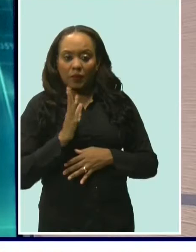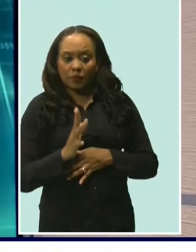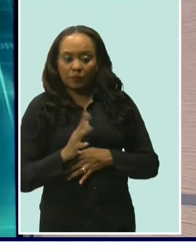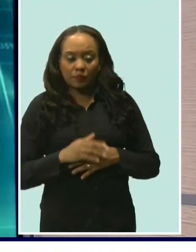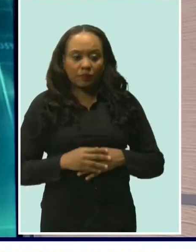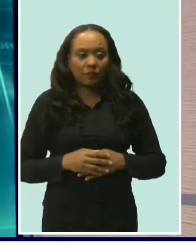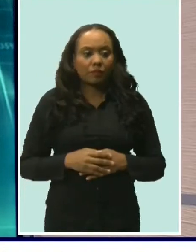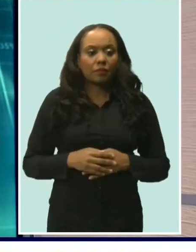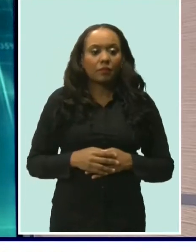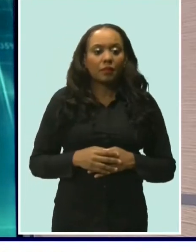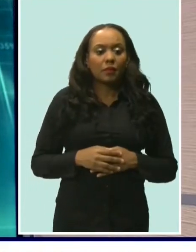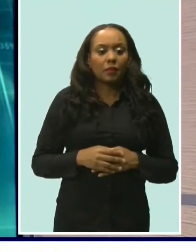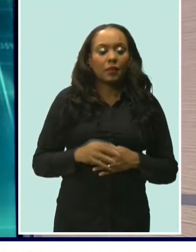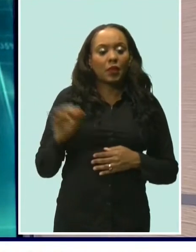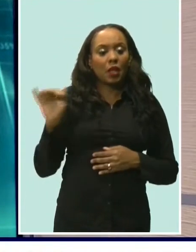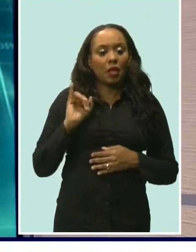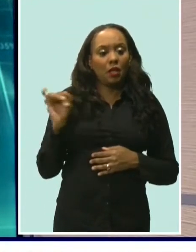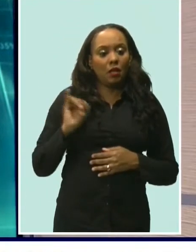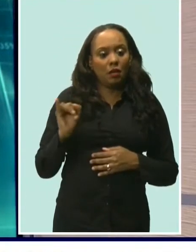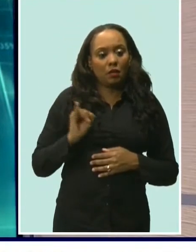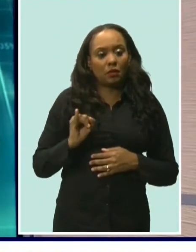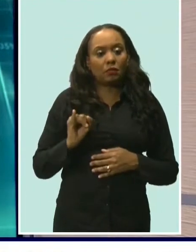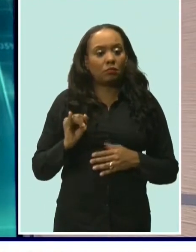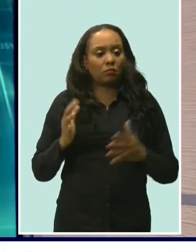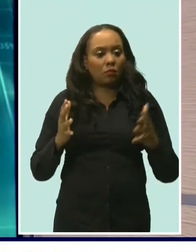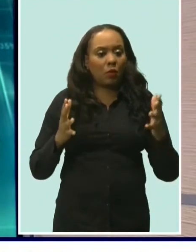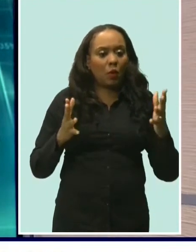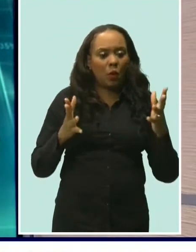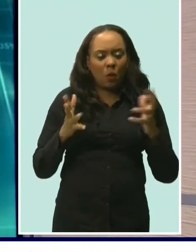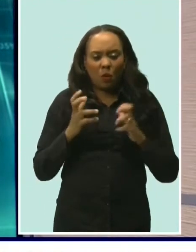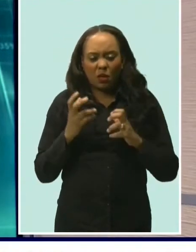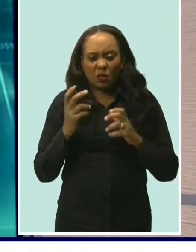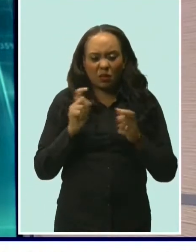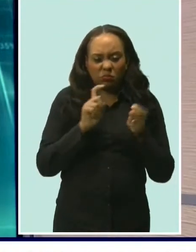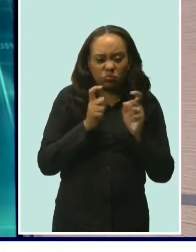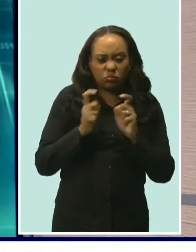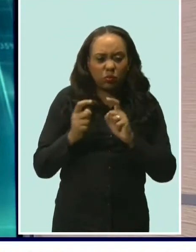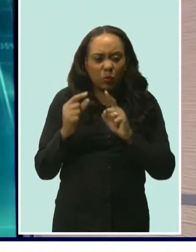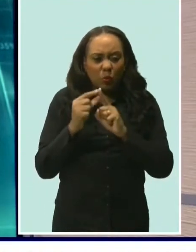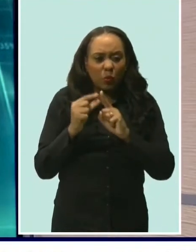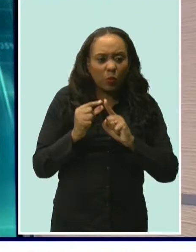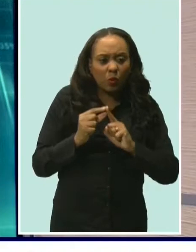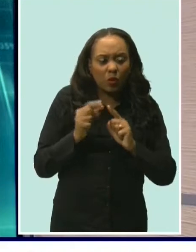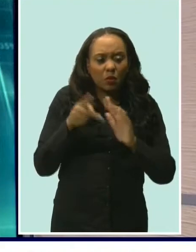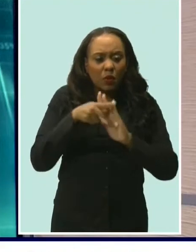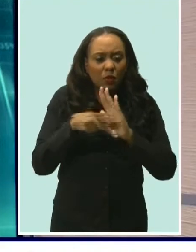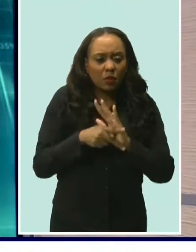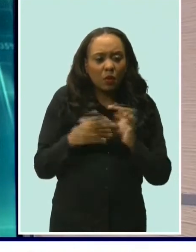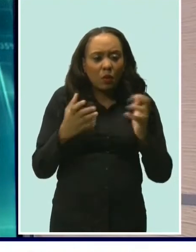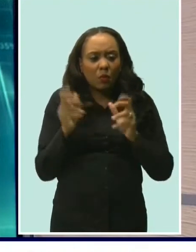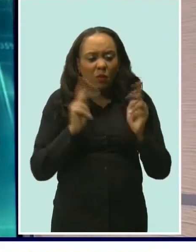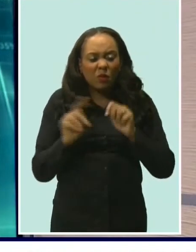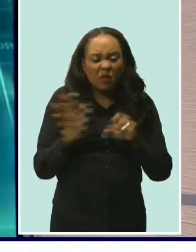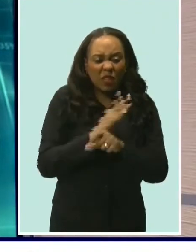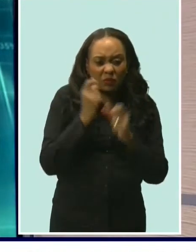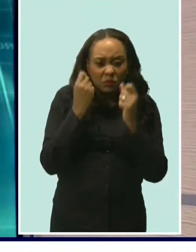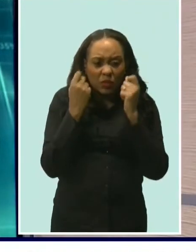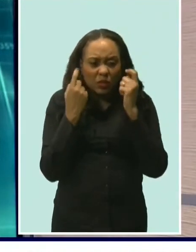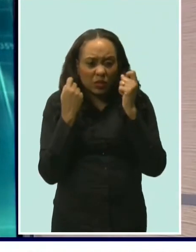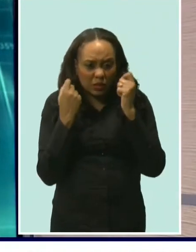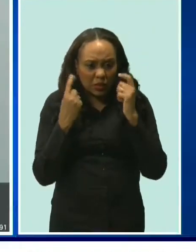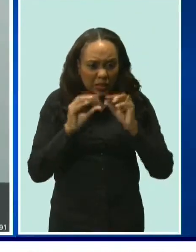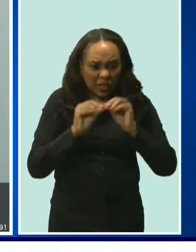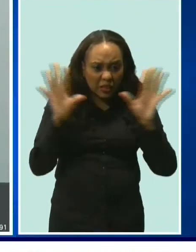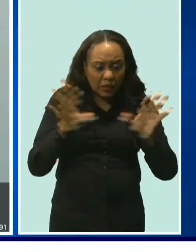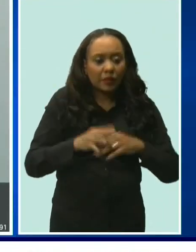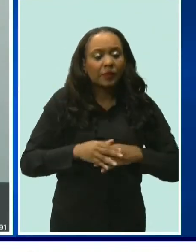insurance providers are doing their part in relooking the wording in the various policies to make sure people fully understand what they're getting.